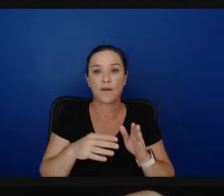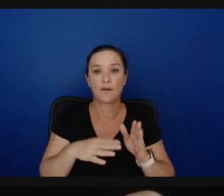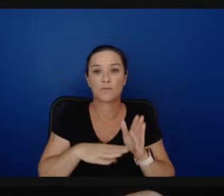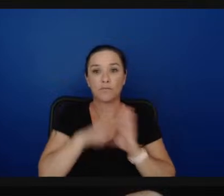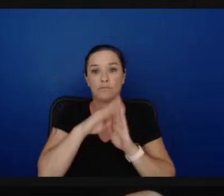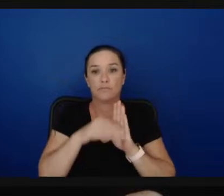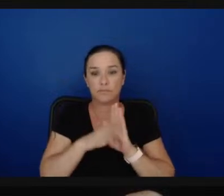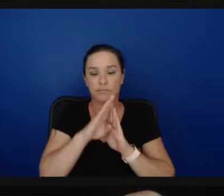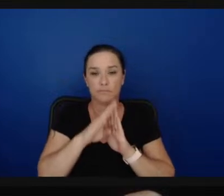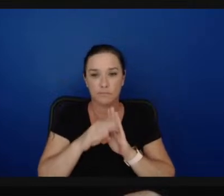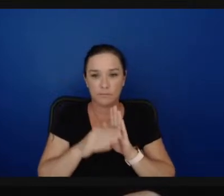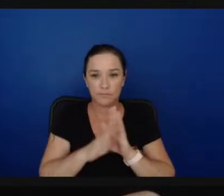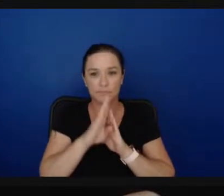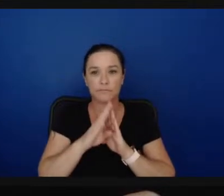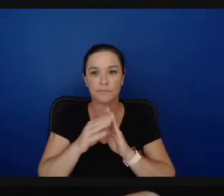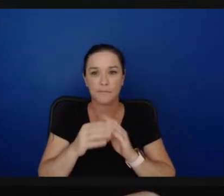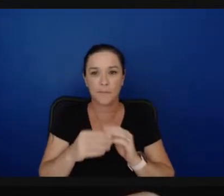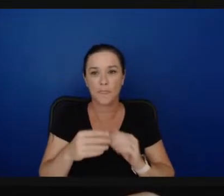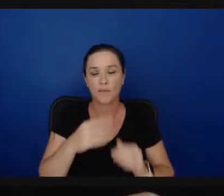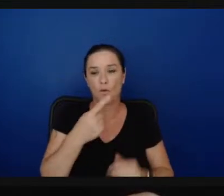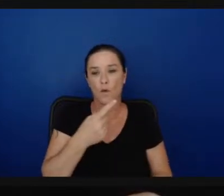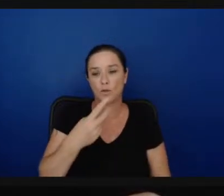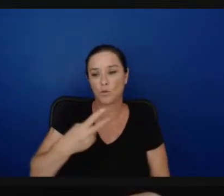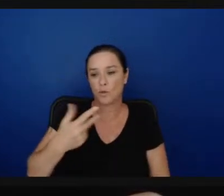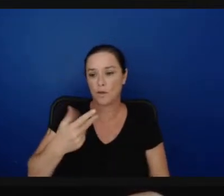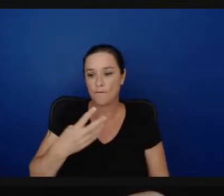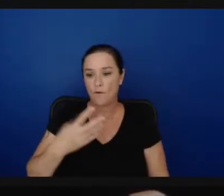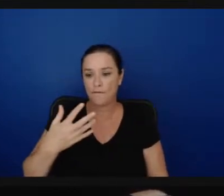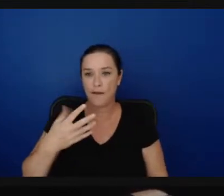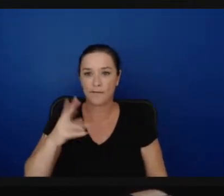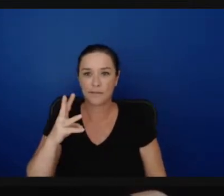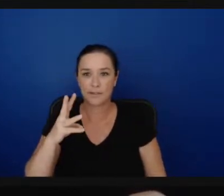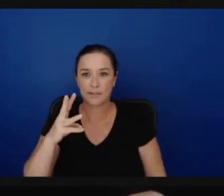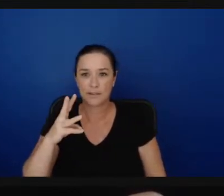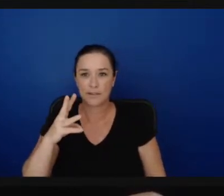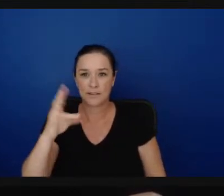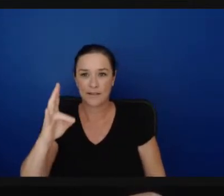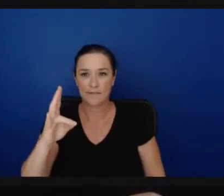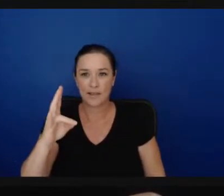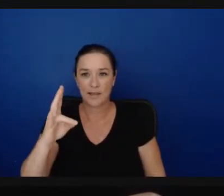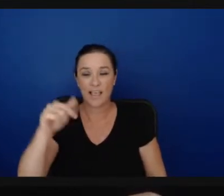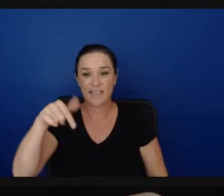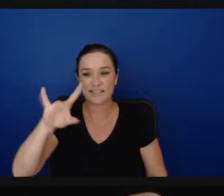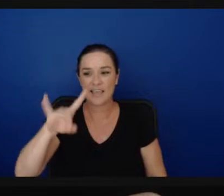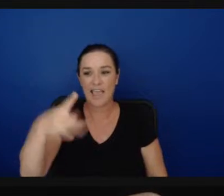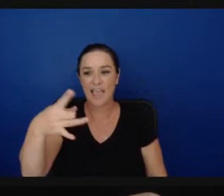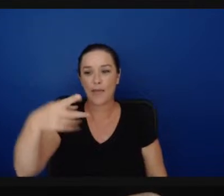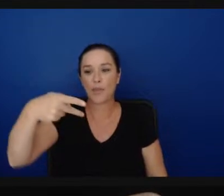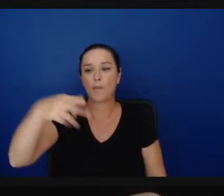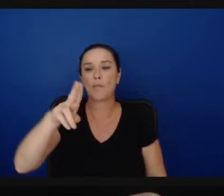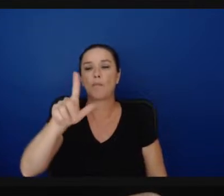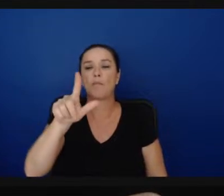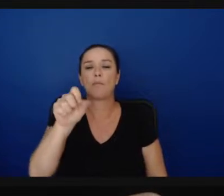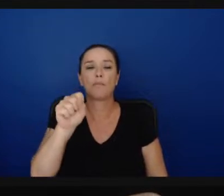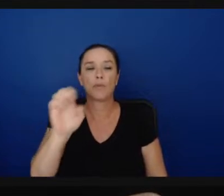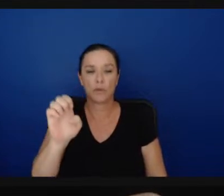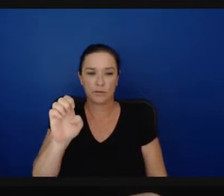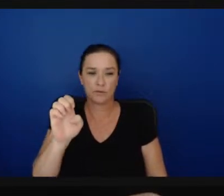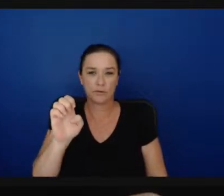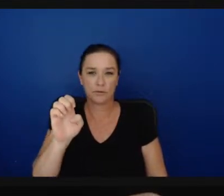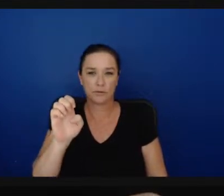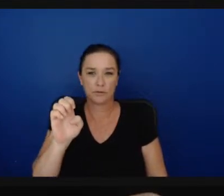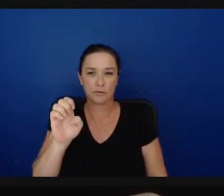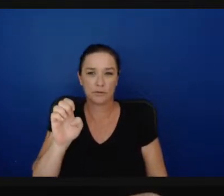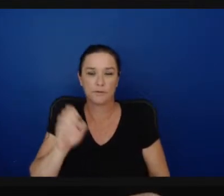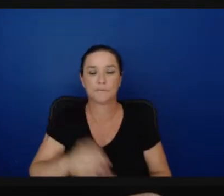pulses, 4, 5, 6, 7. This is the 8th pulse, if you believe how I divided it